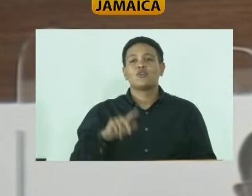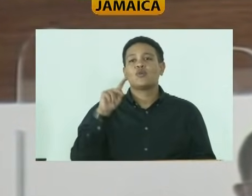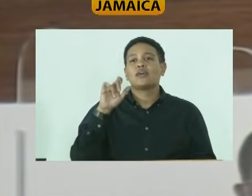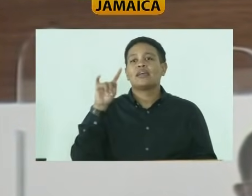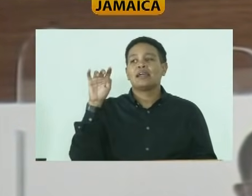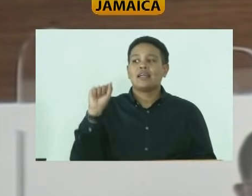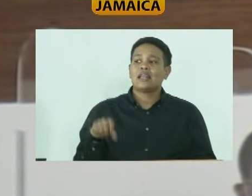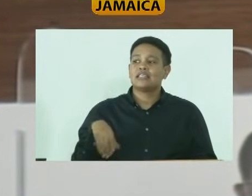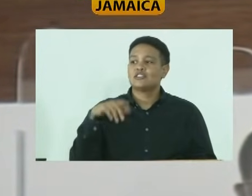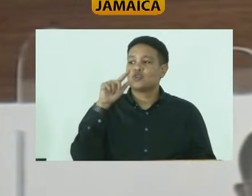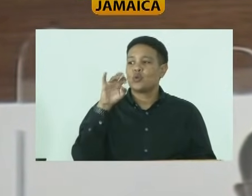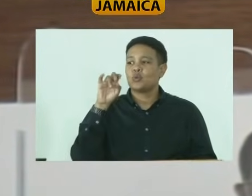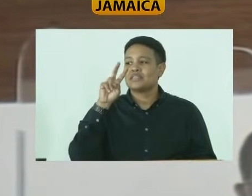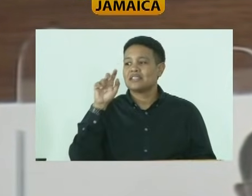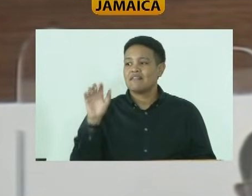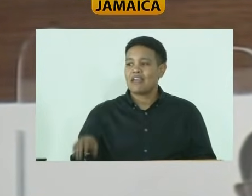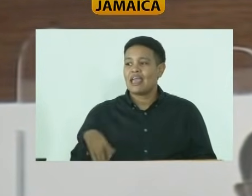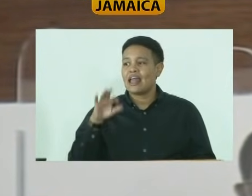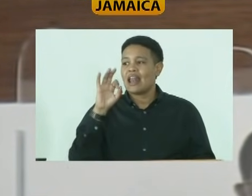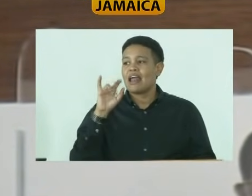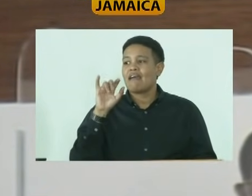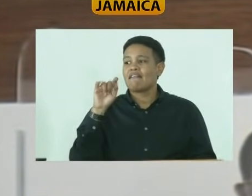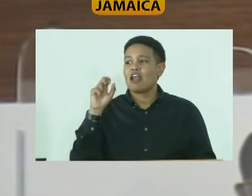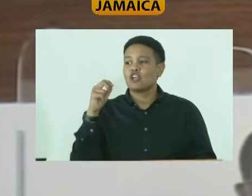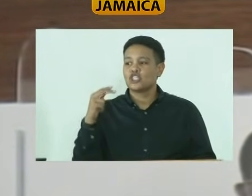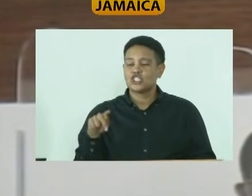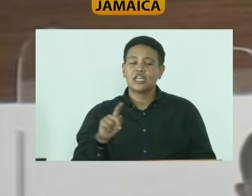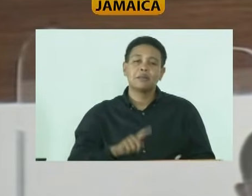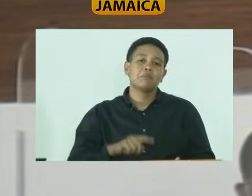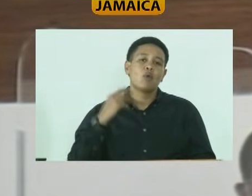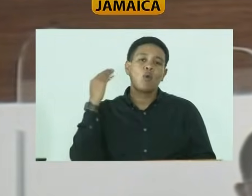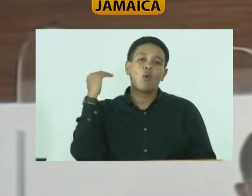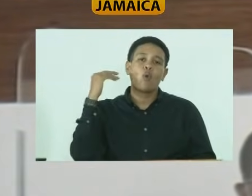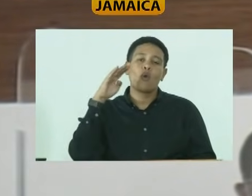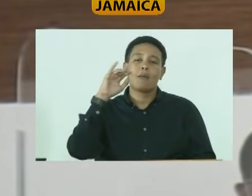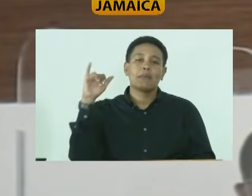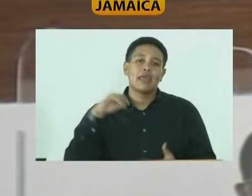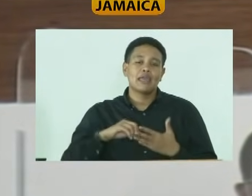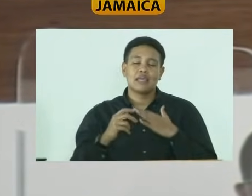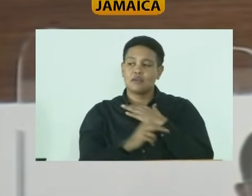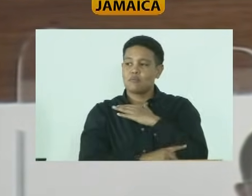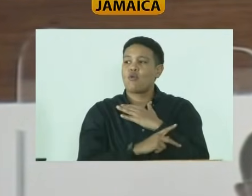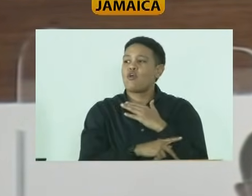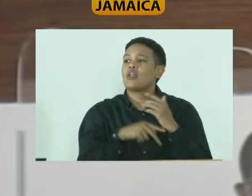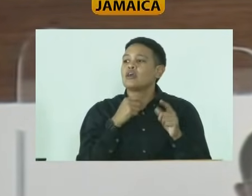Vale, Fellowship, Hope Bay in Portland,